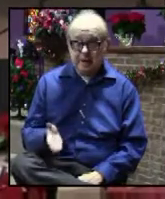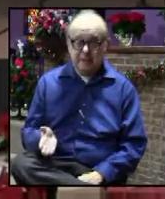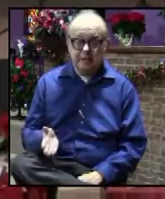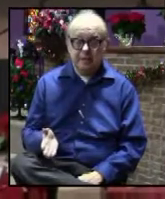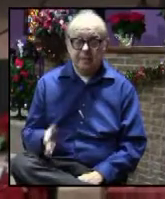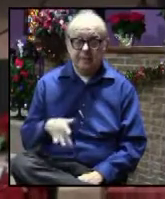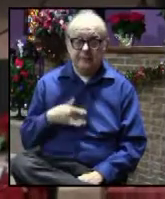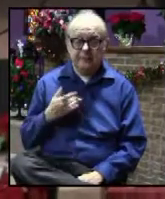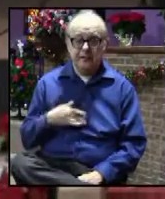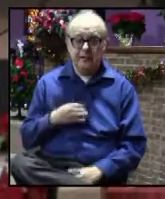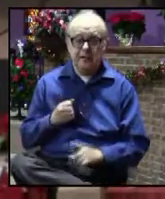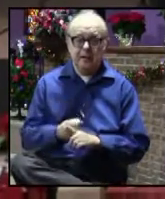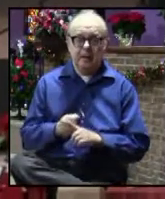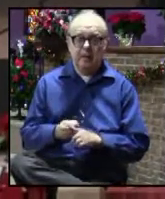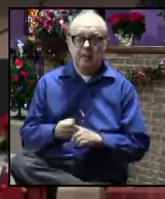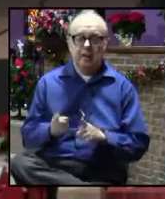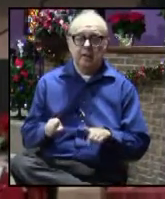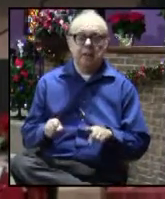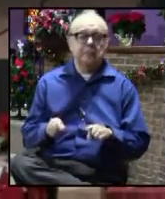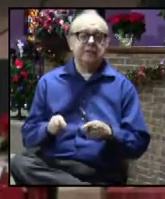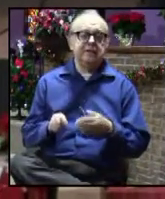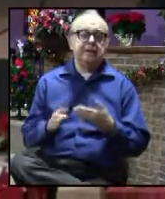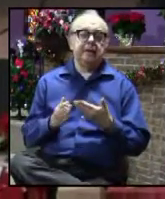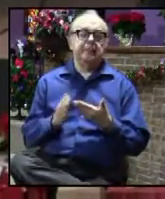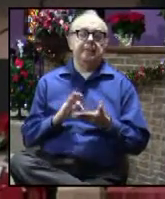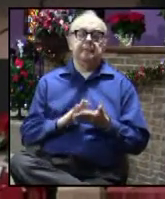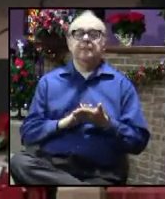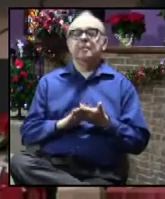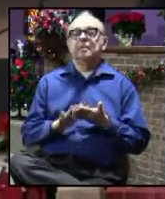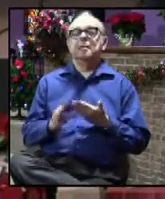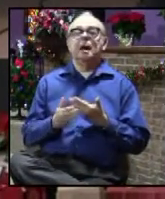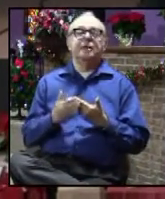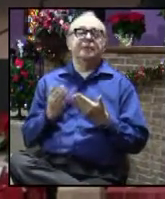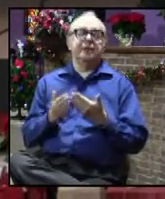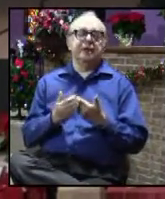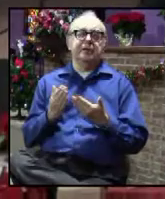See, when it's nice and easy,